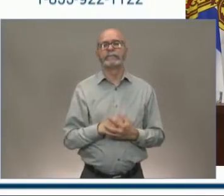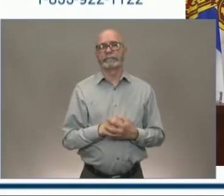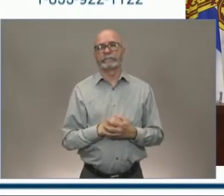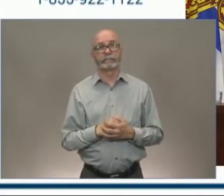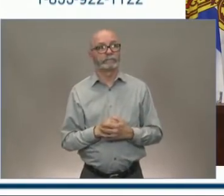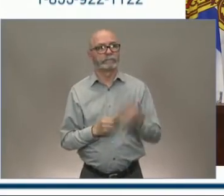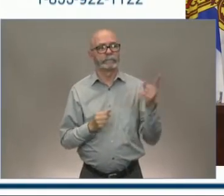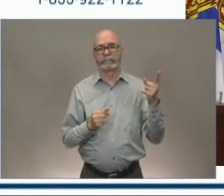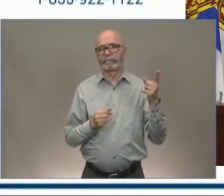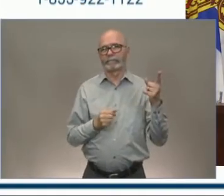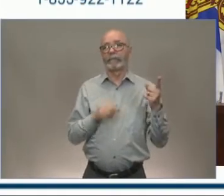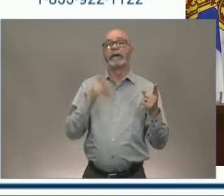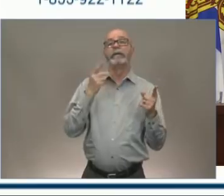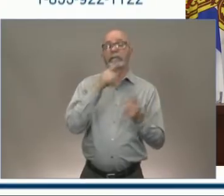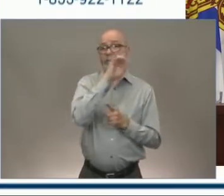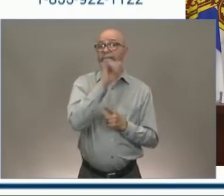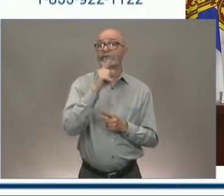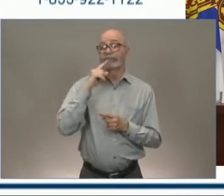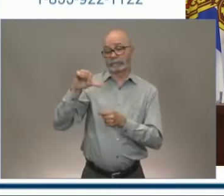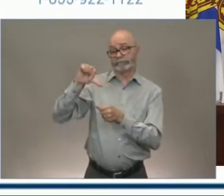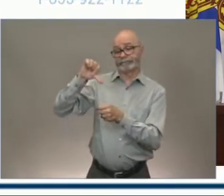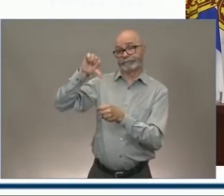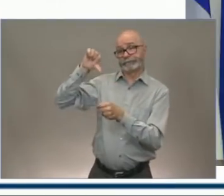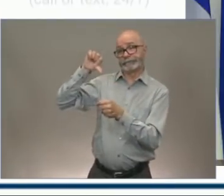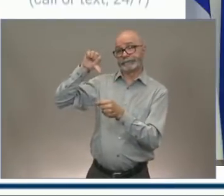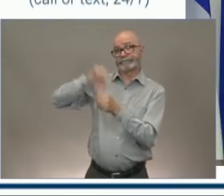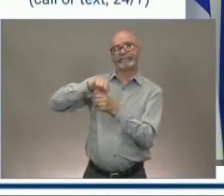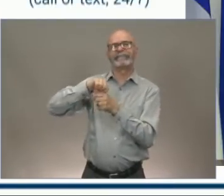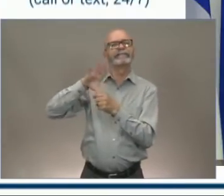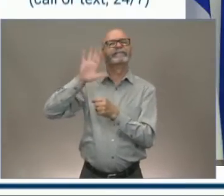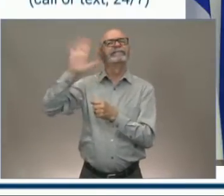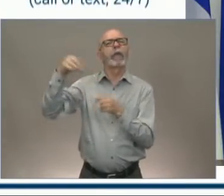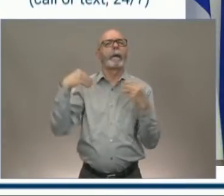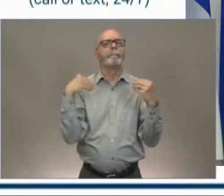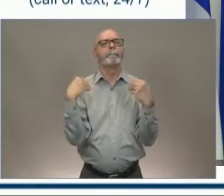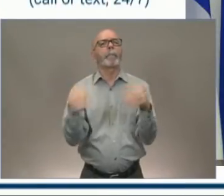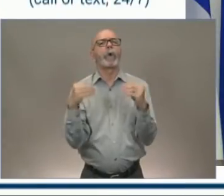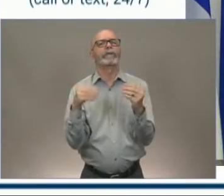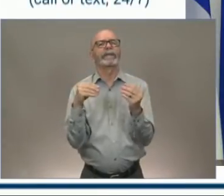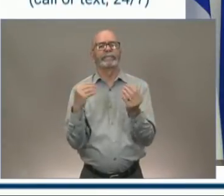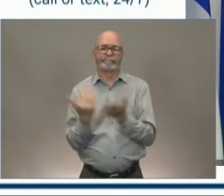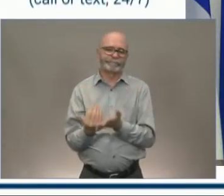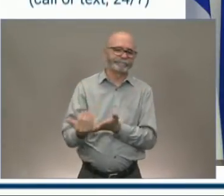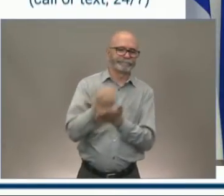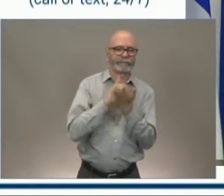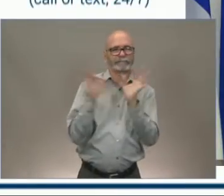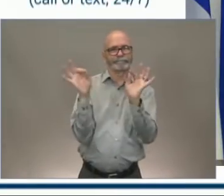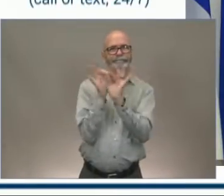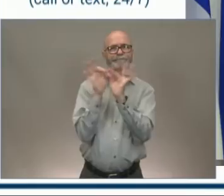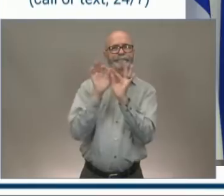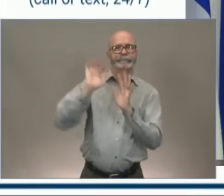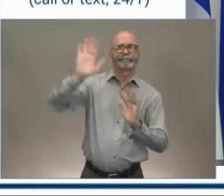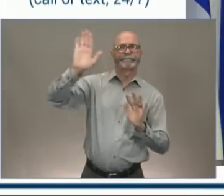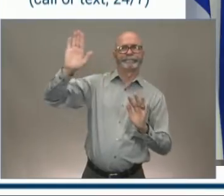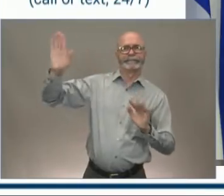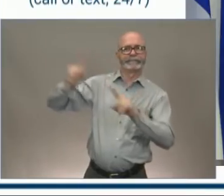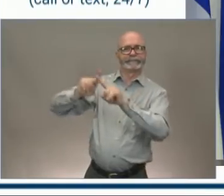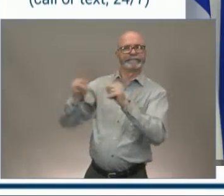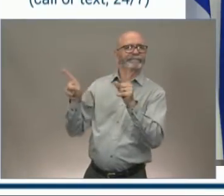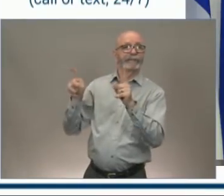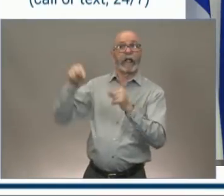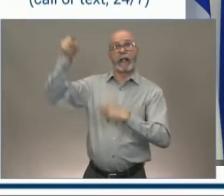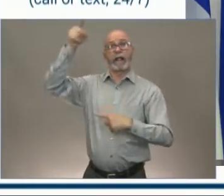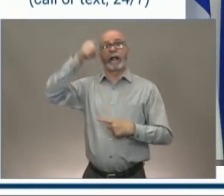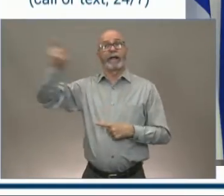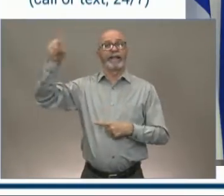Well, fuel is based on the market prices that our distributors here are paying for. They're not